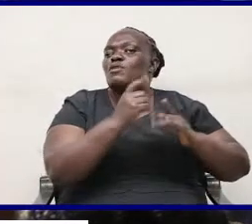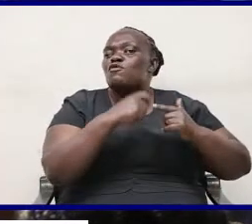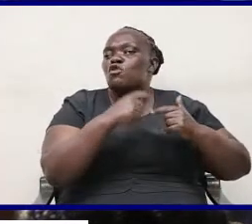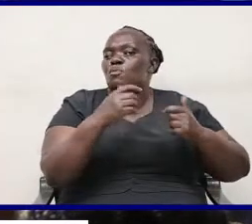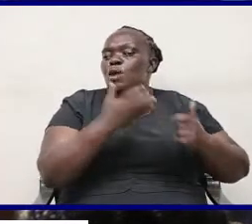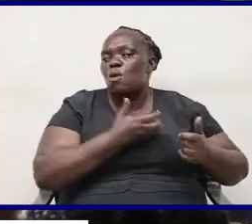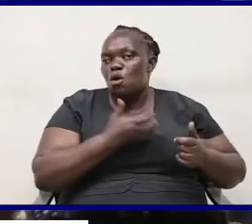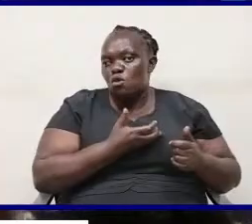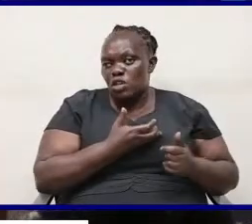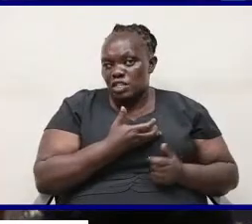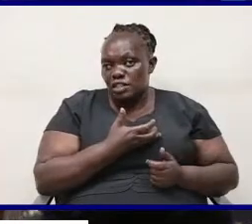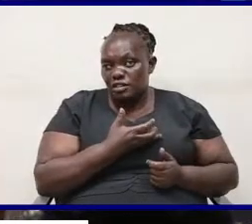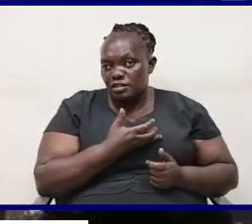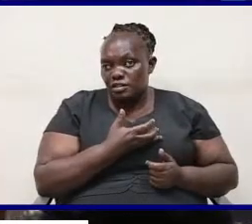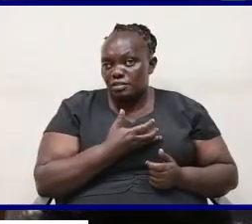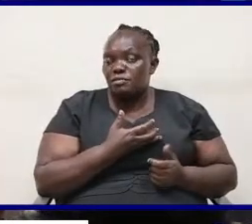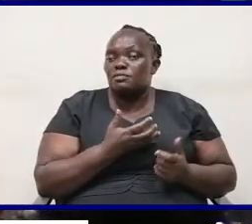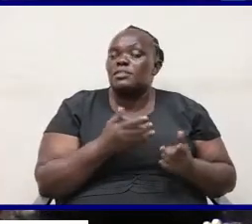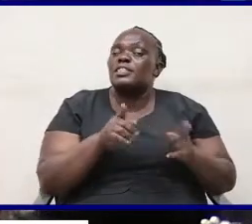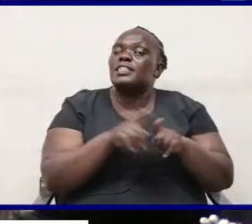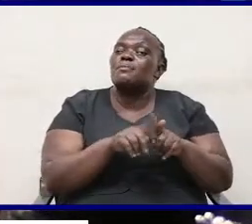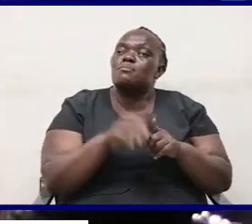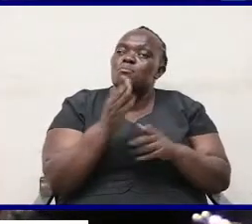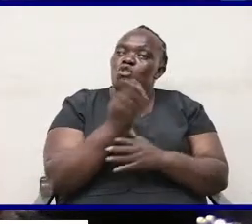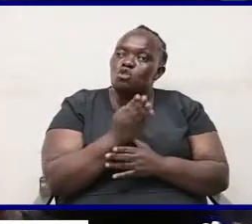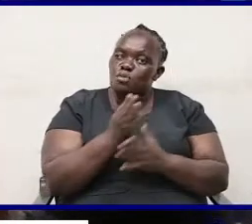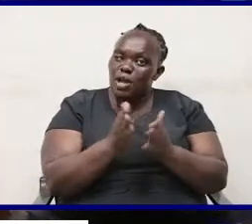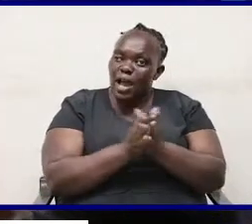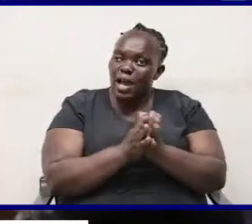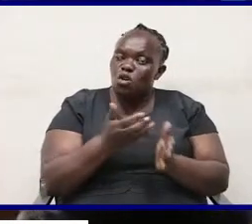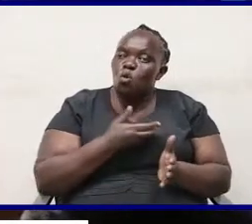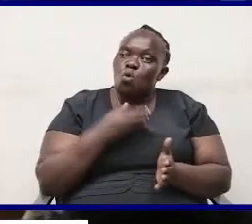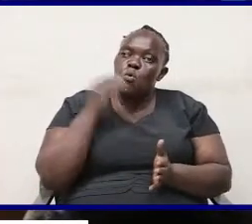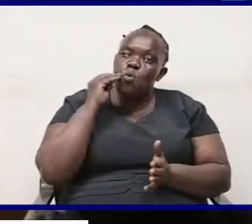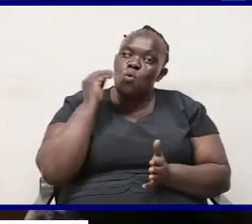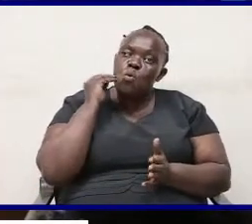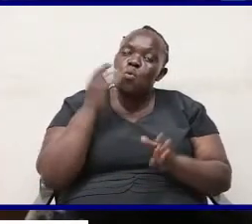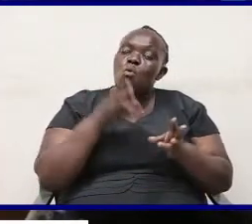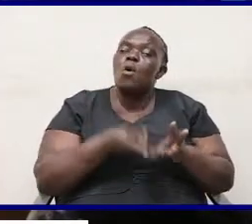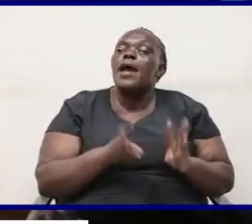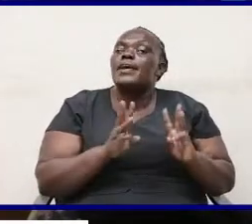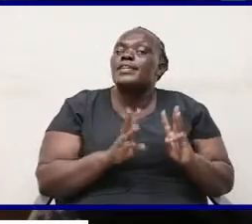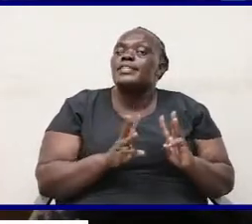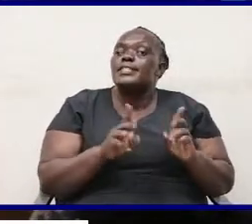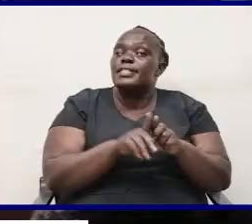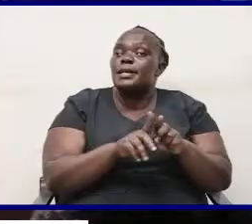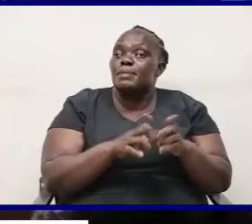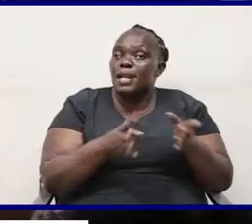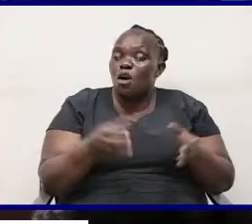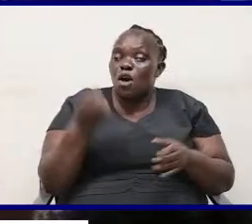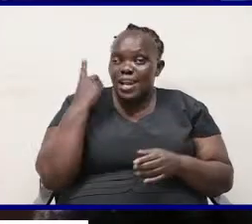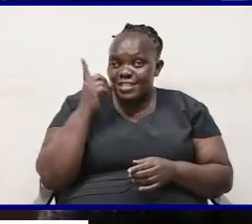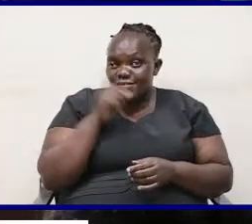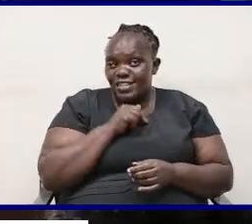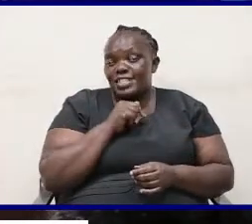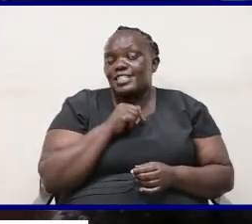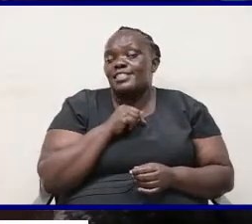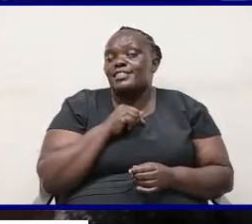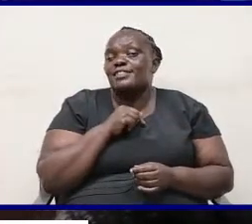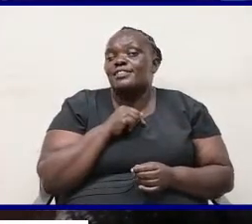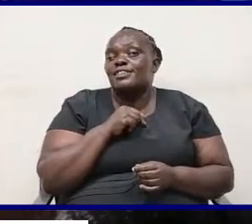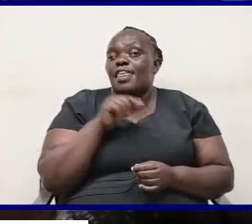our own borrowing and own domestic mechanisms. We have just realized